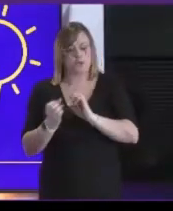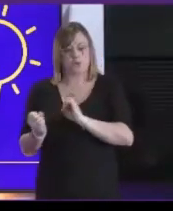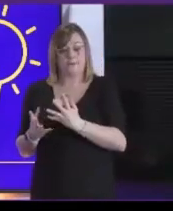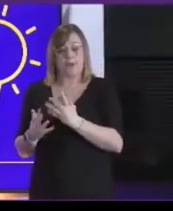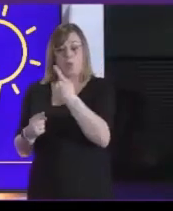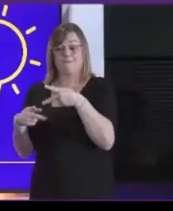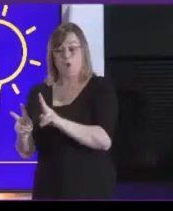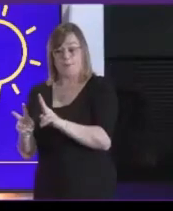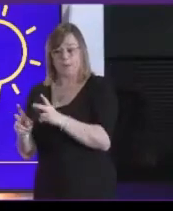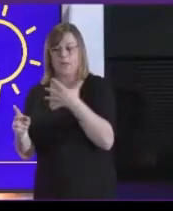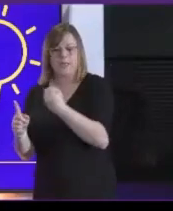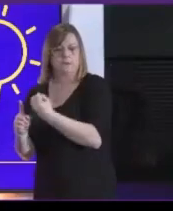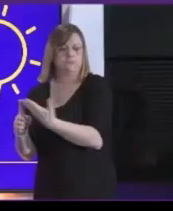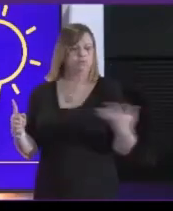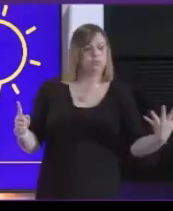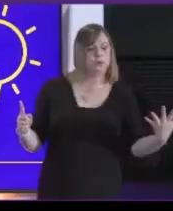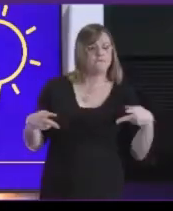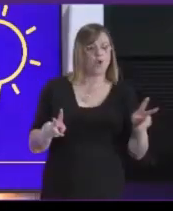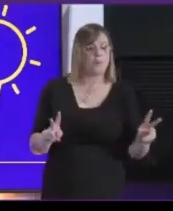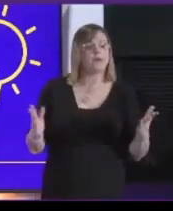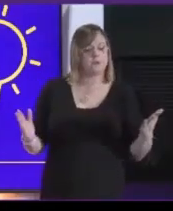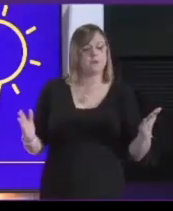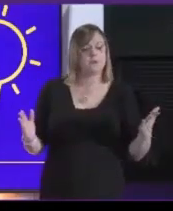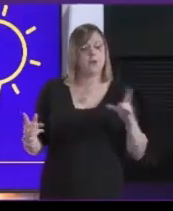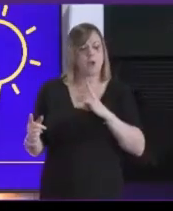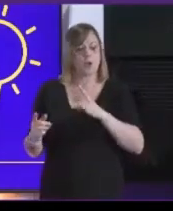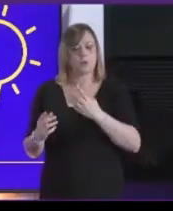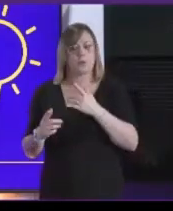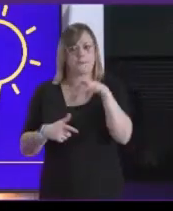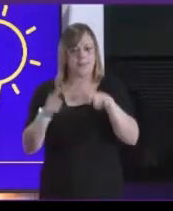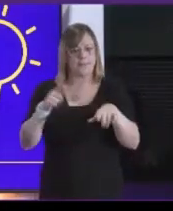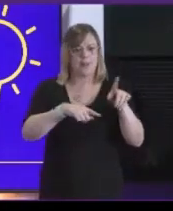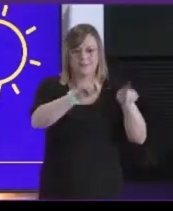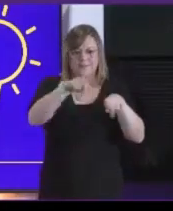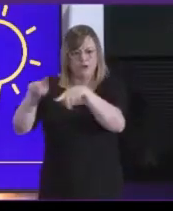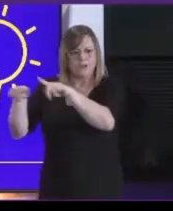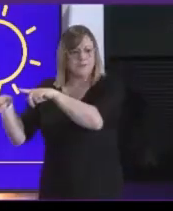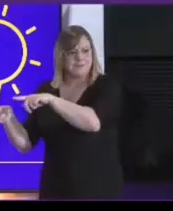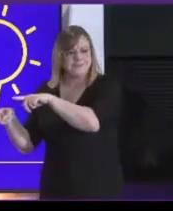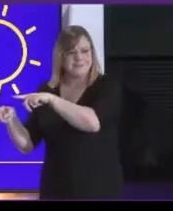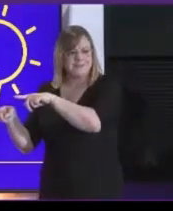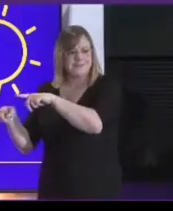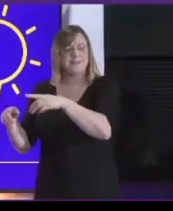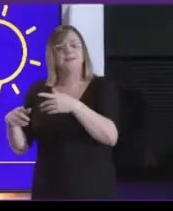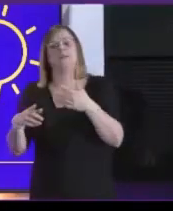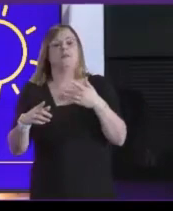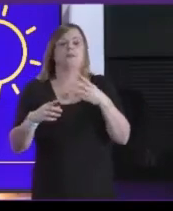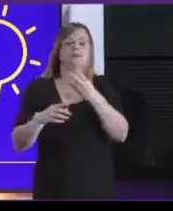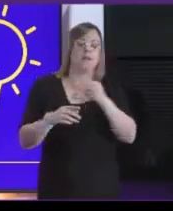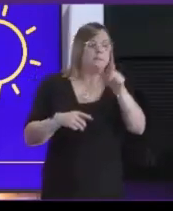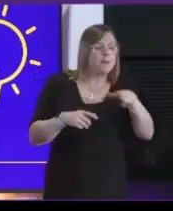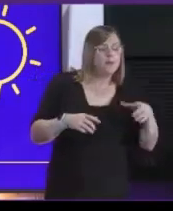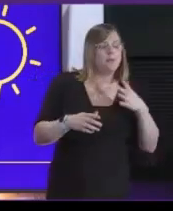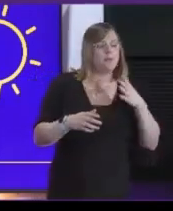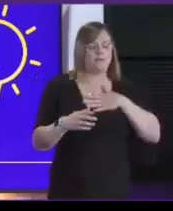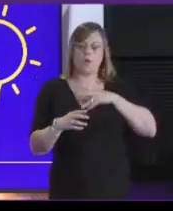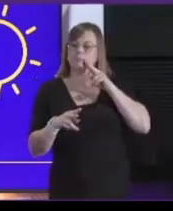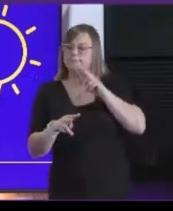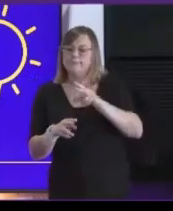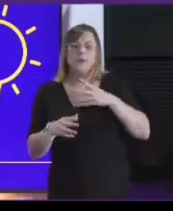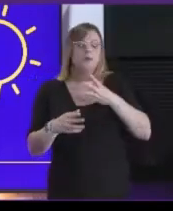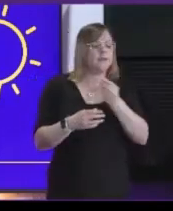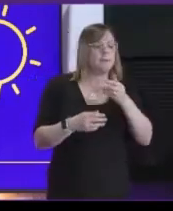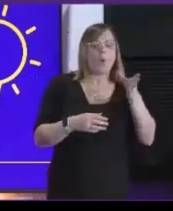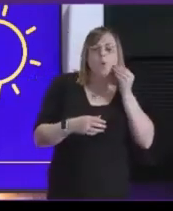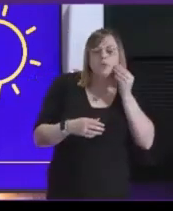format, you need to have another format as well, because surprise, people are different. Some people prefer the design thing, some people prefer audio, some others prefer, I mean, it's kind of